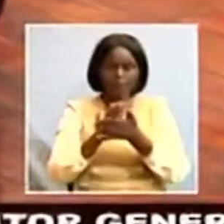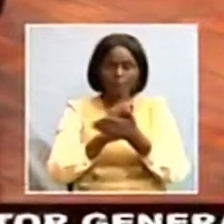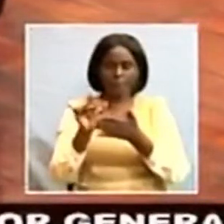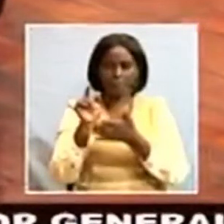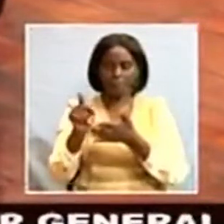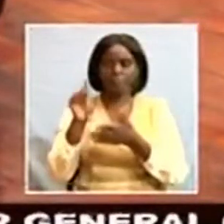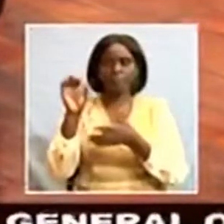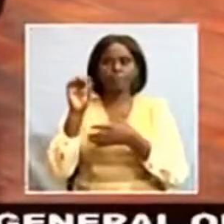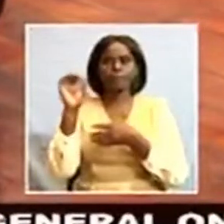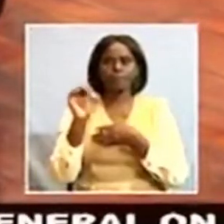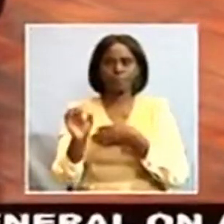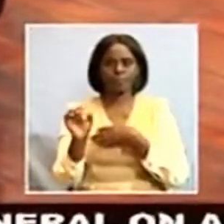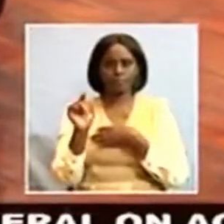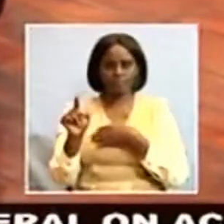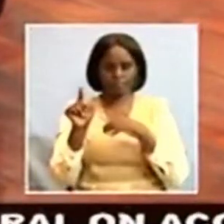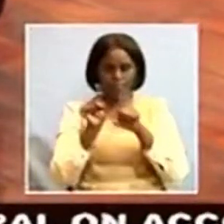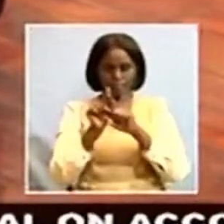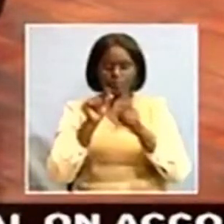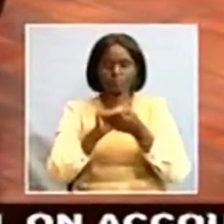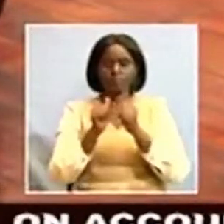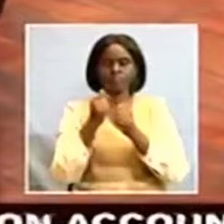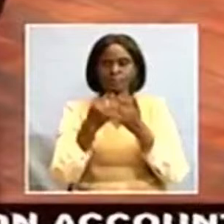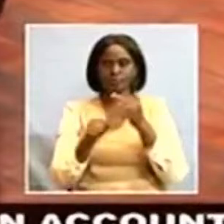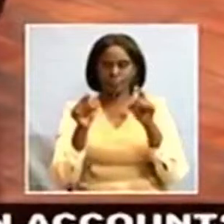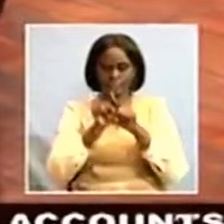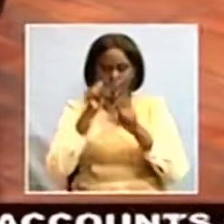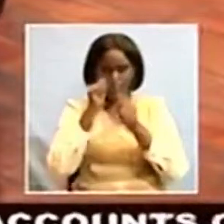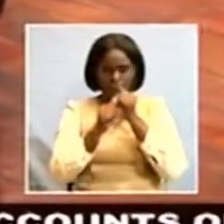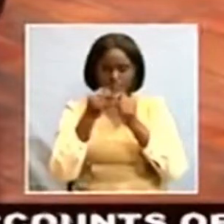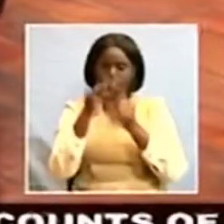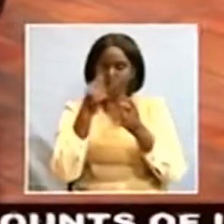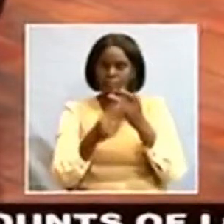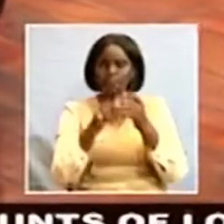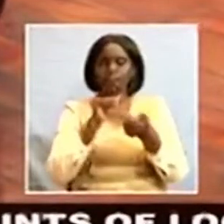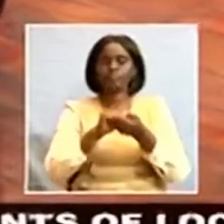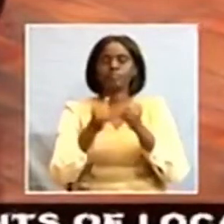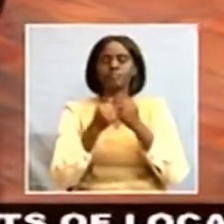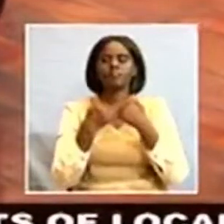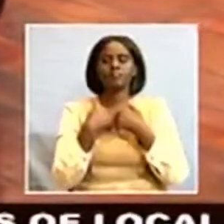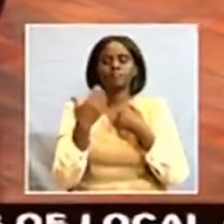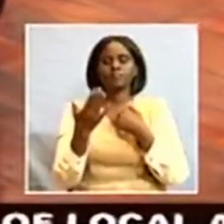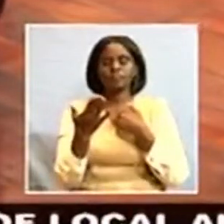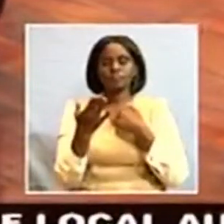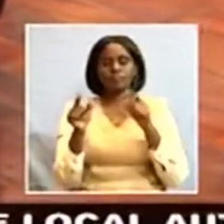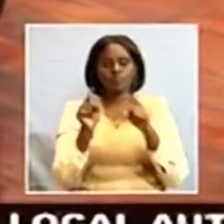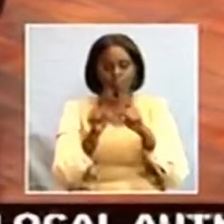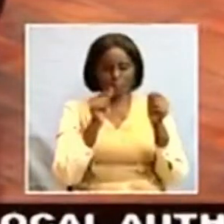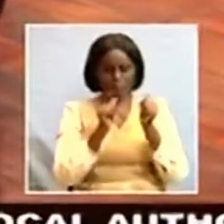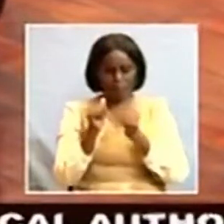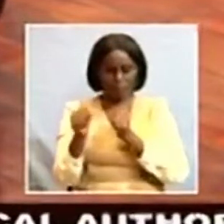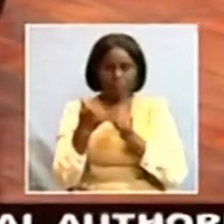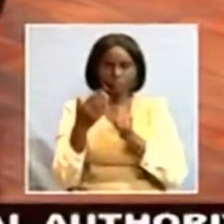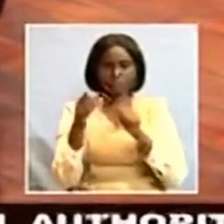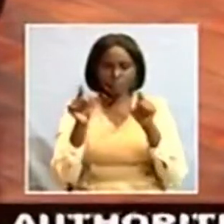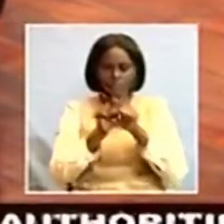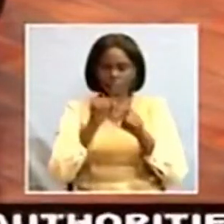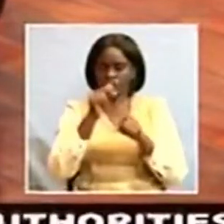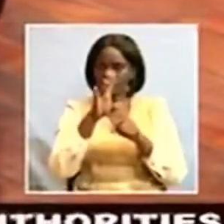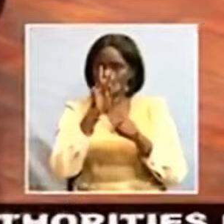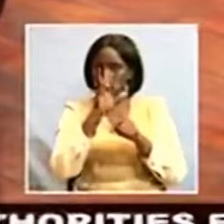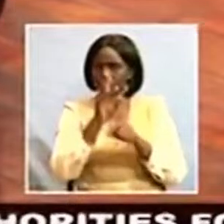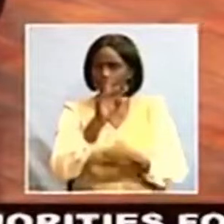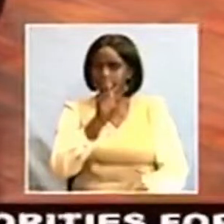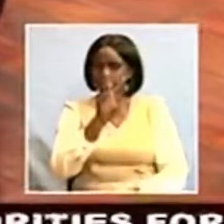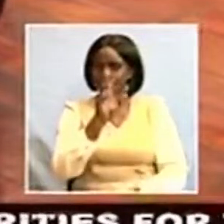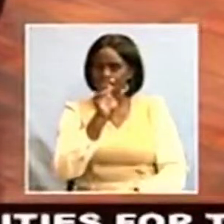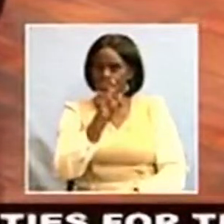0%. Cause of query, this was due to liquidity challenges. Action taken, 17 ward